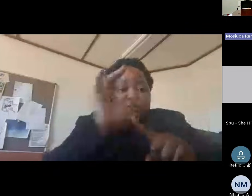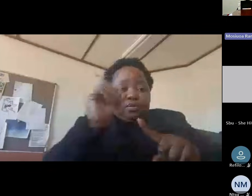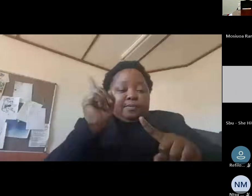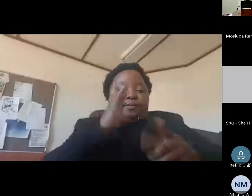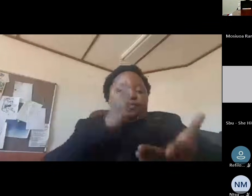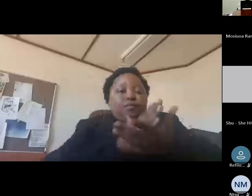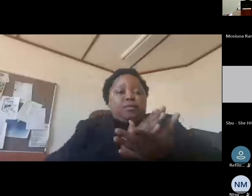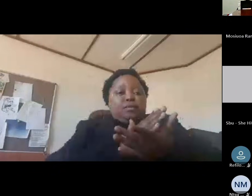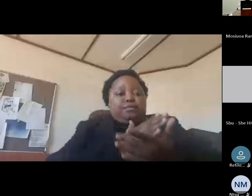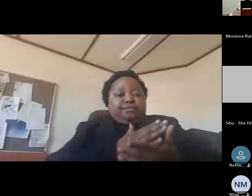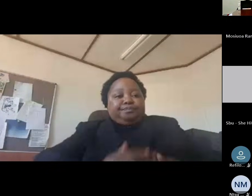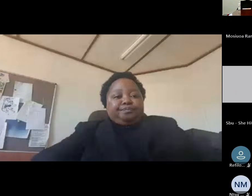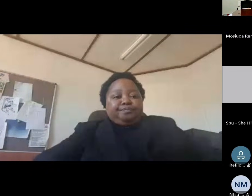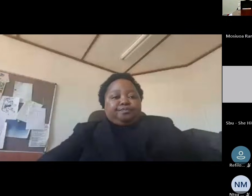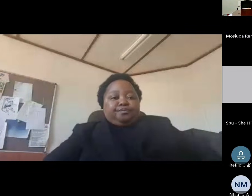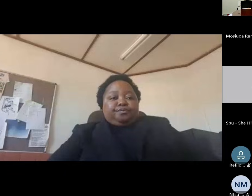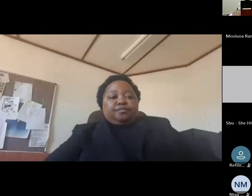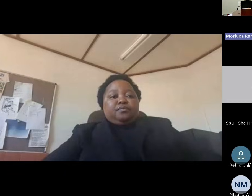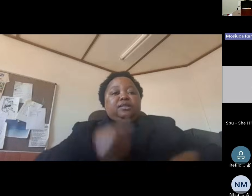noteworthy